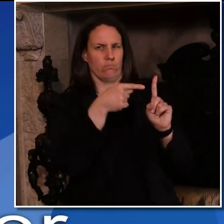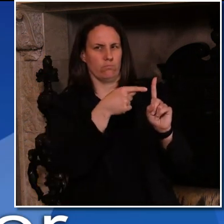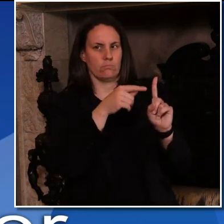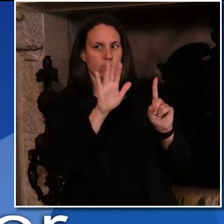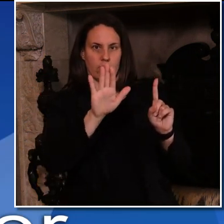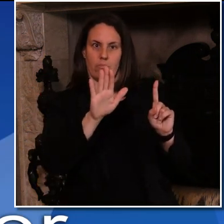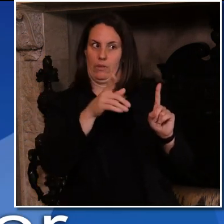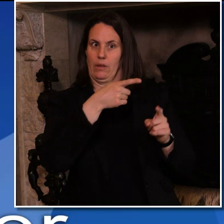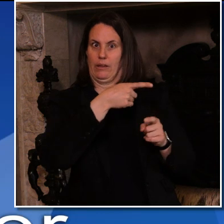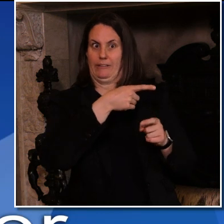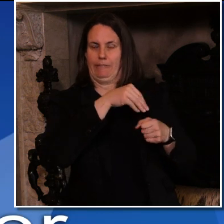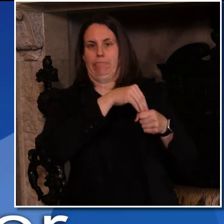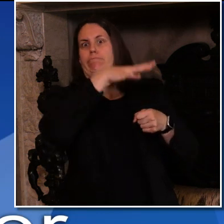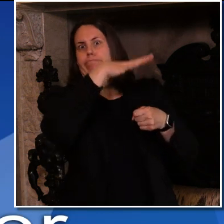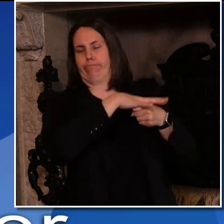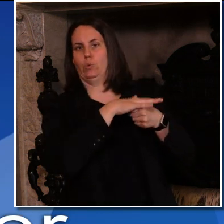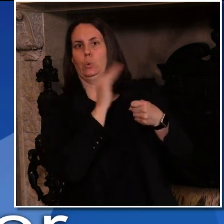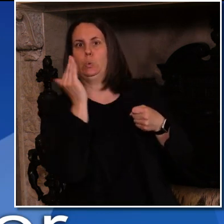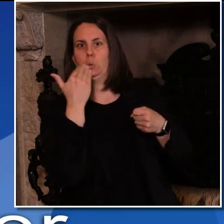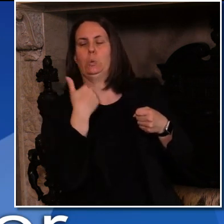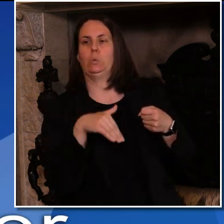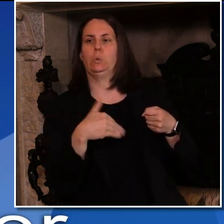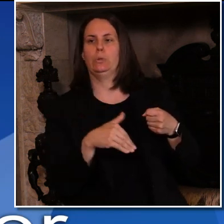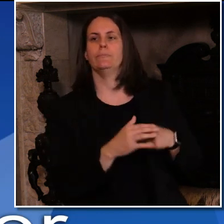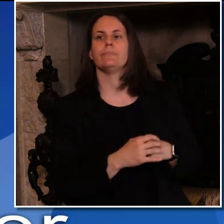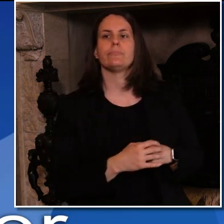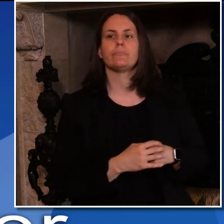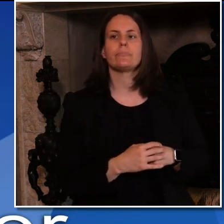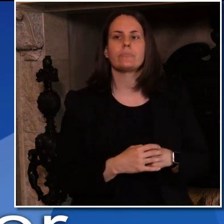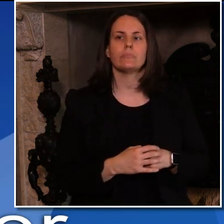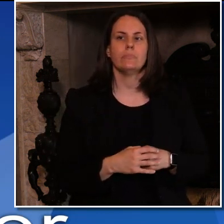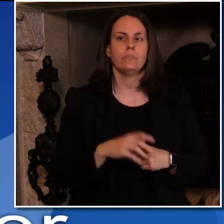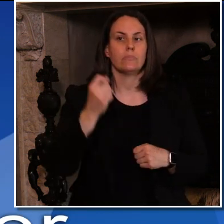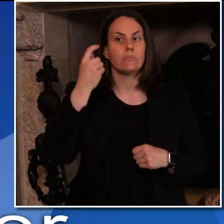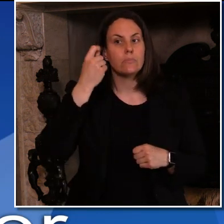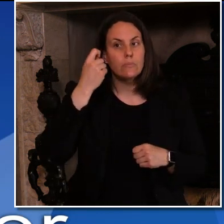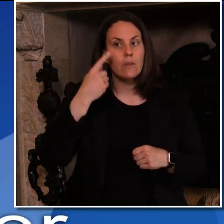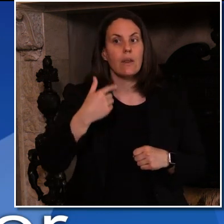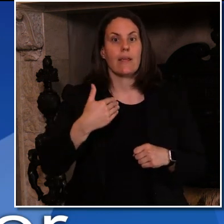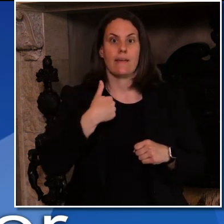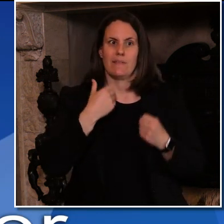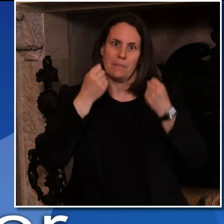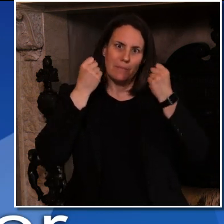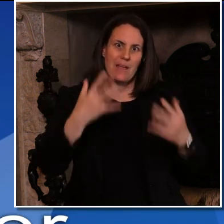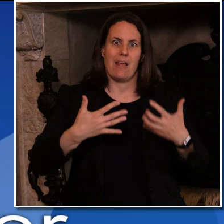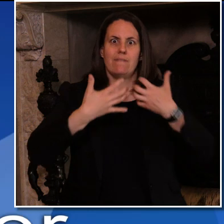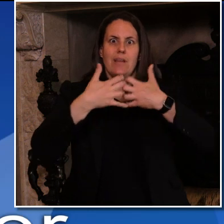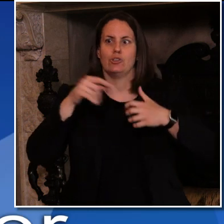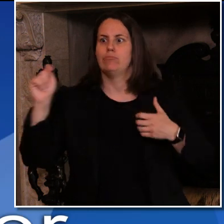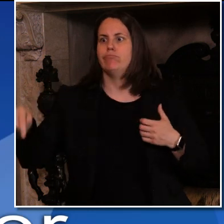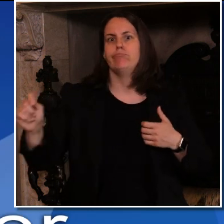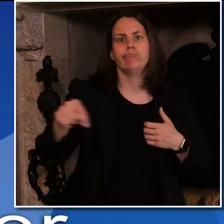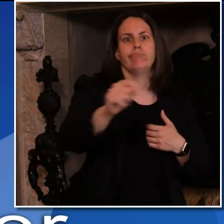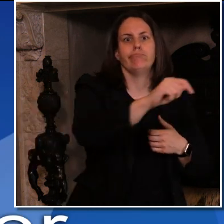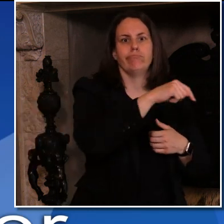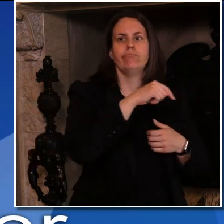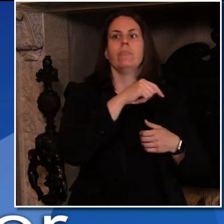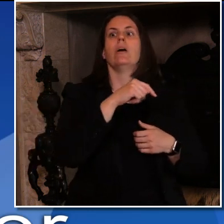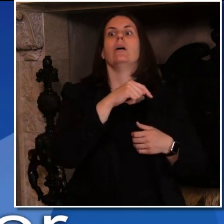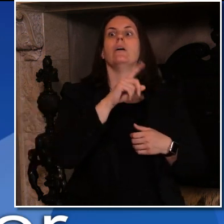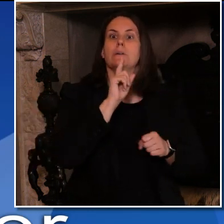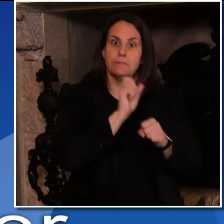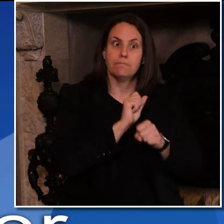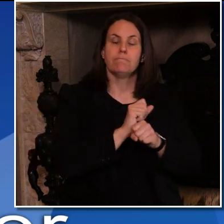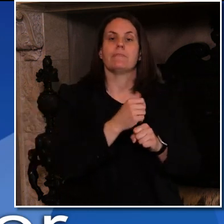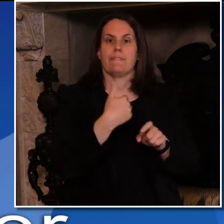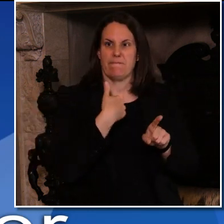rate of infection. Looking at the hundreds of meat plant employees that have tested positive, do you know if they are just